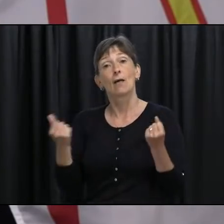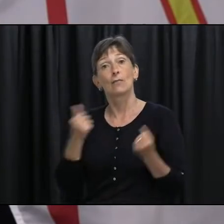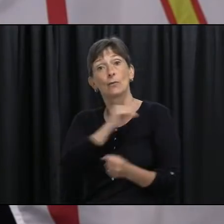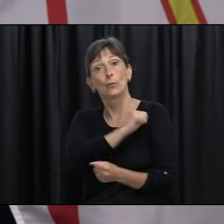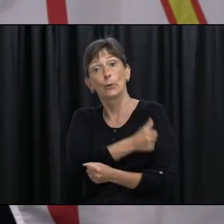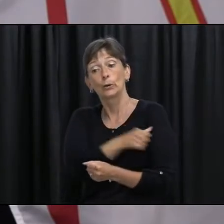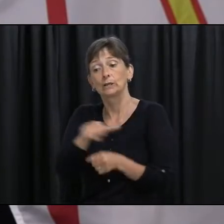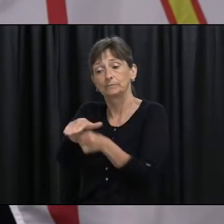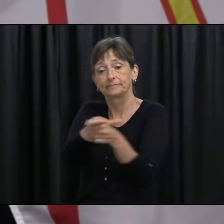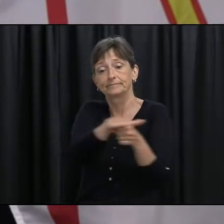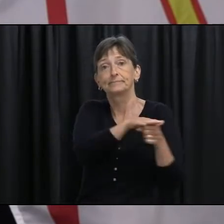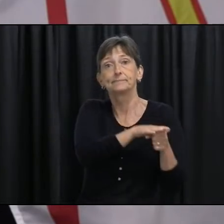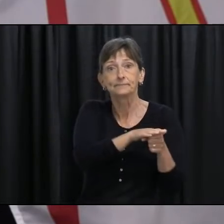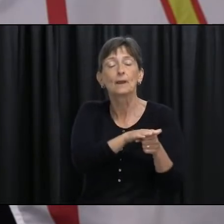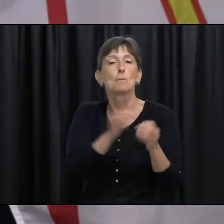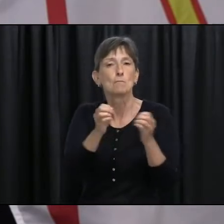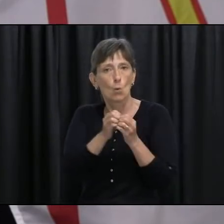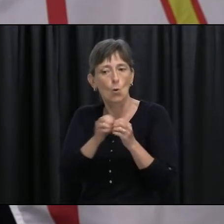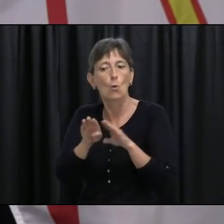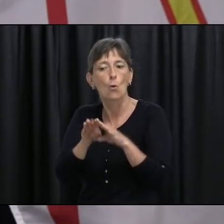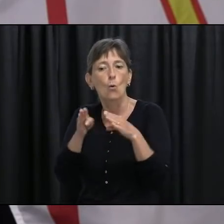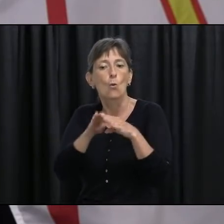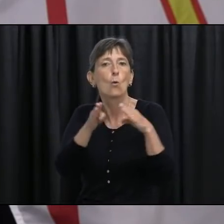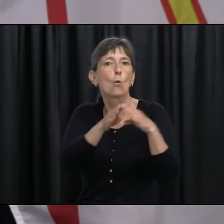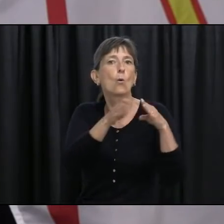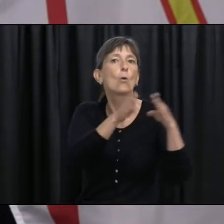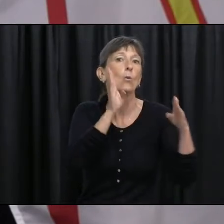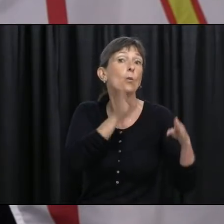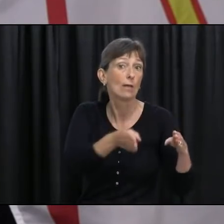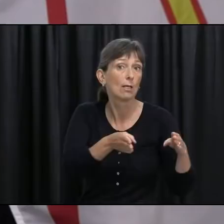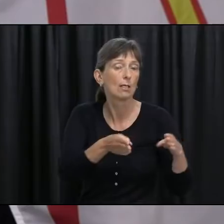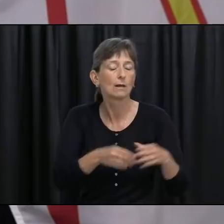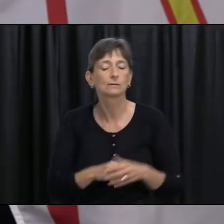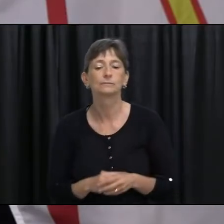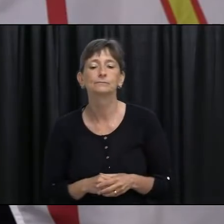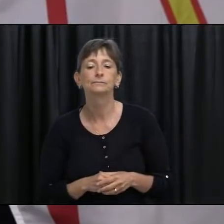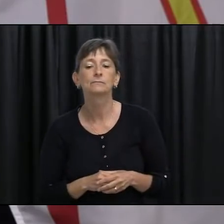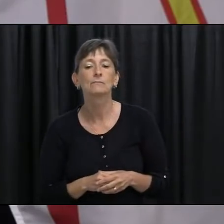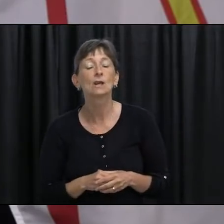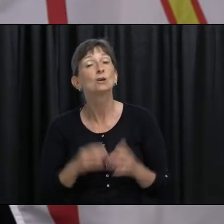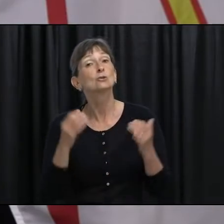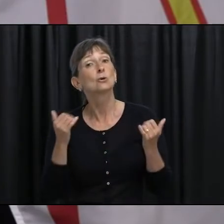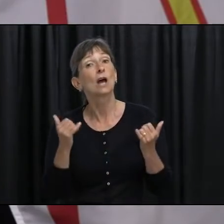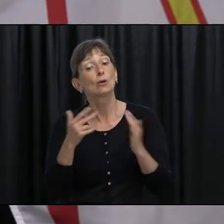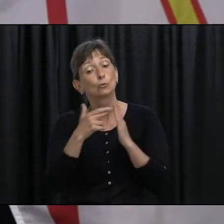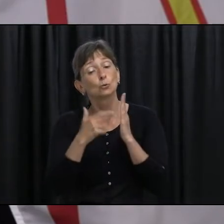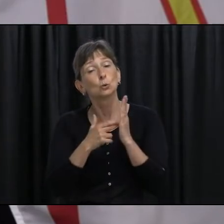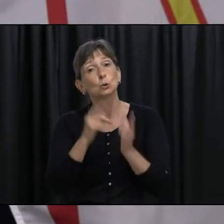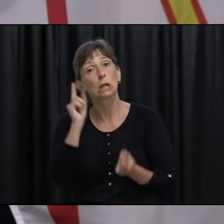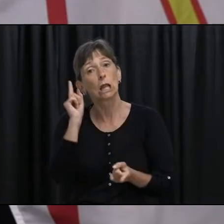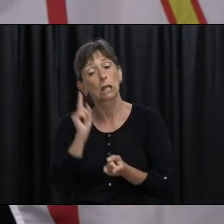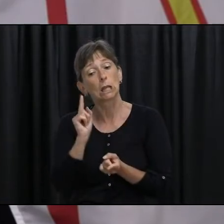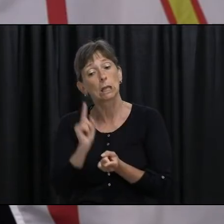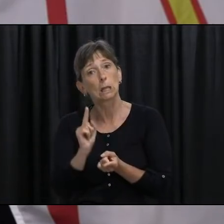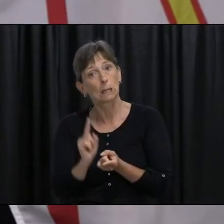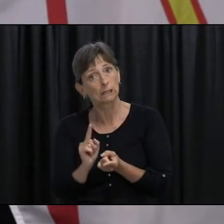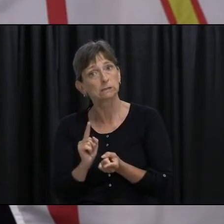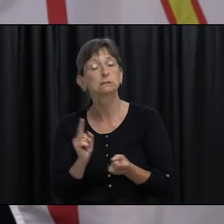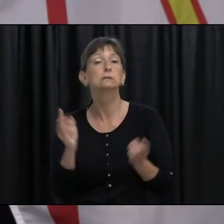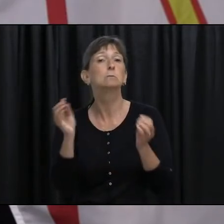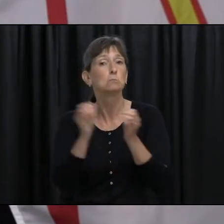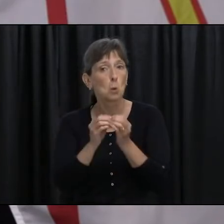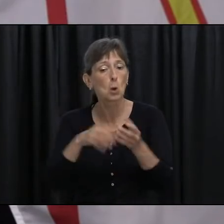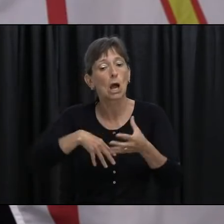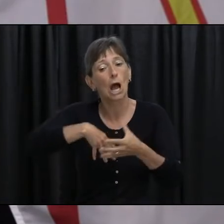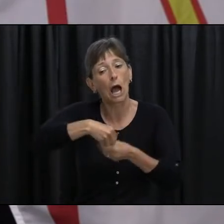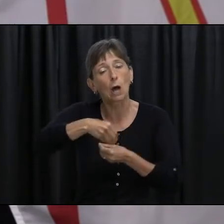healthcare services to resume. As we continue to relax public health measures and people move about more freely, we